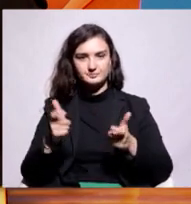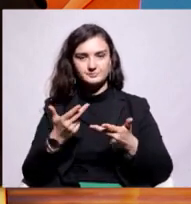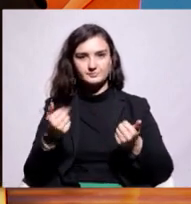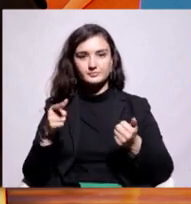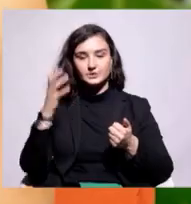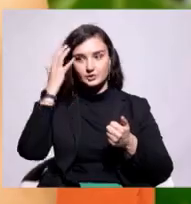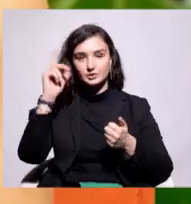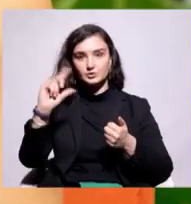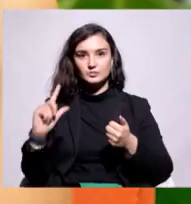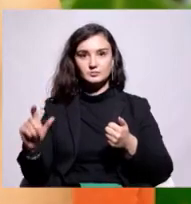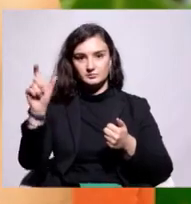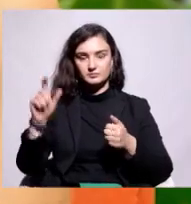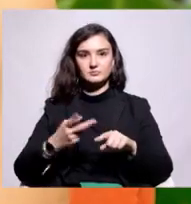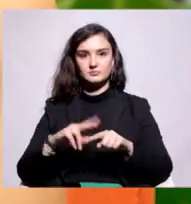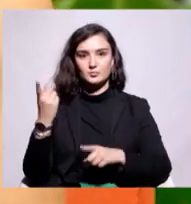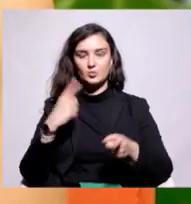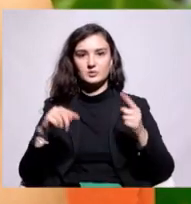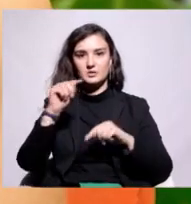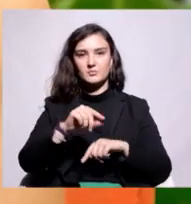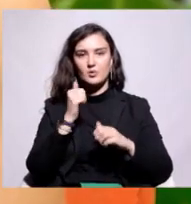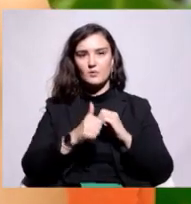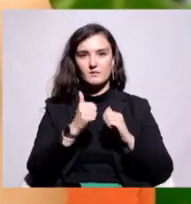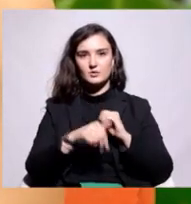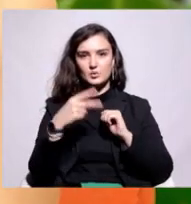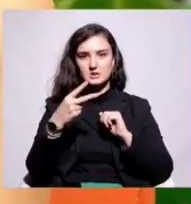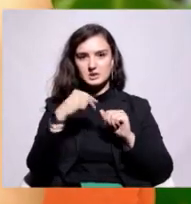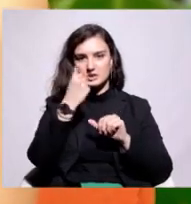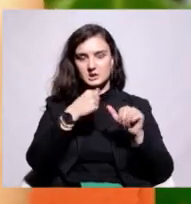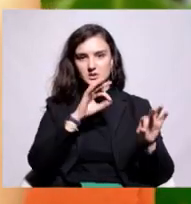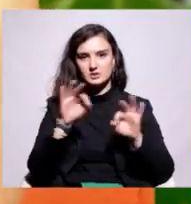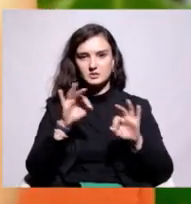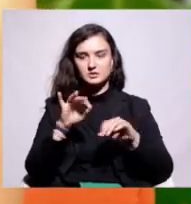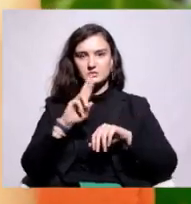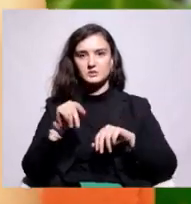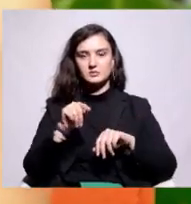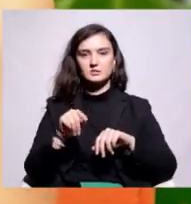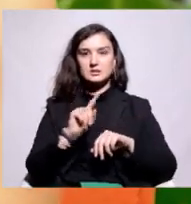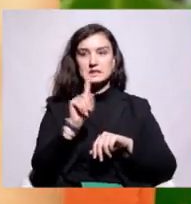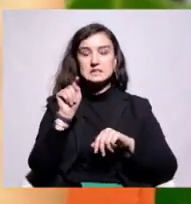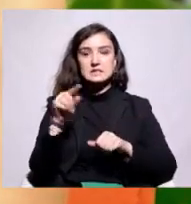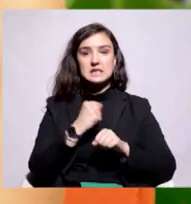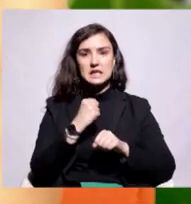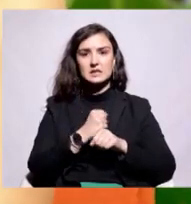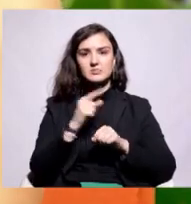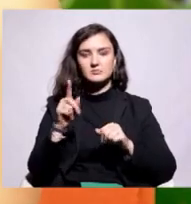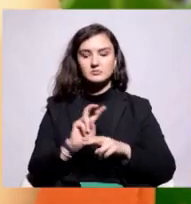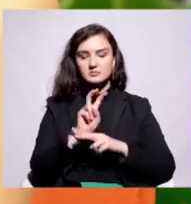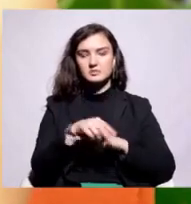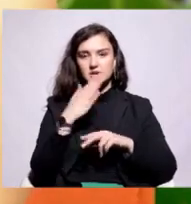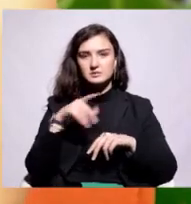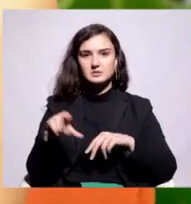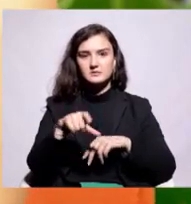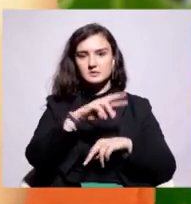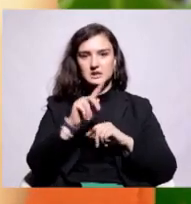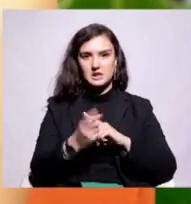the ghosts actually come back in every 20 years, and what they do, they revisit the river they